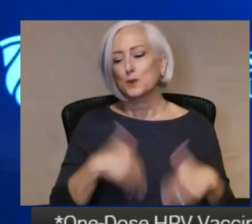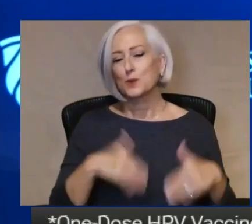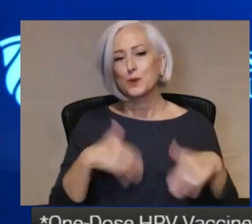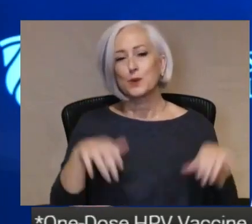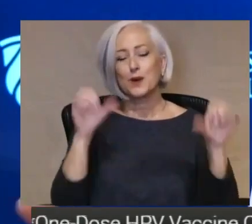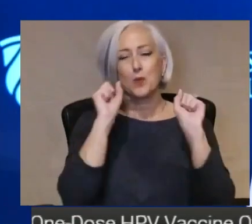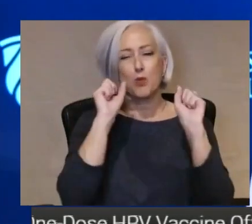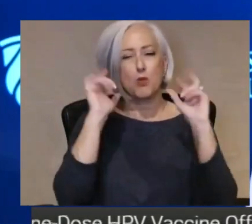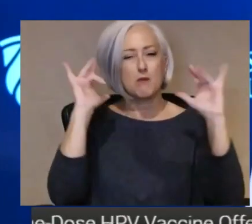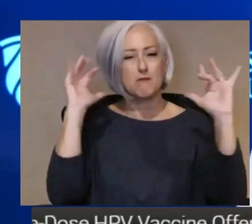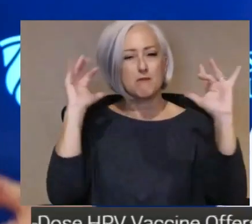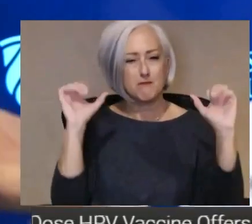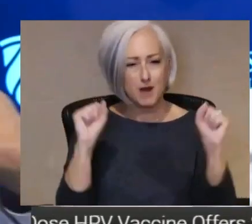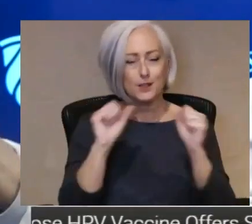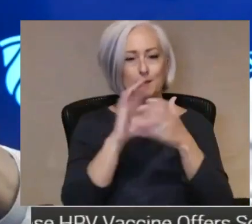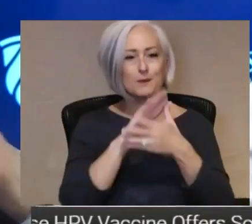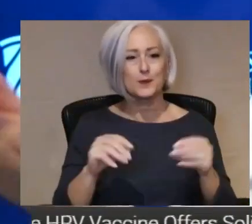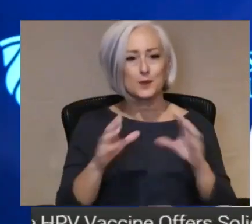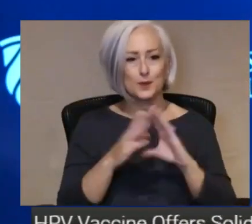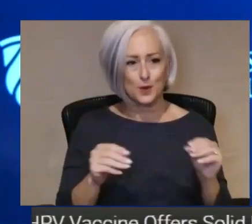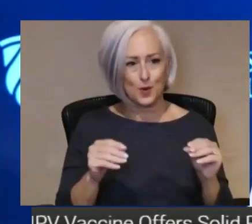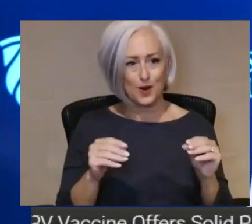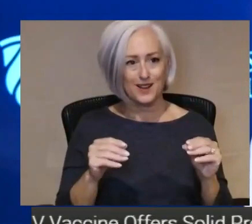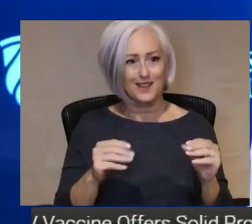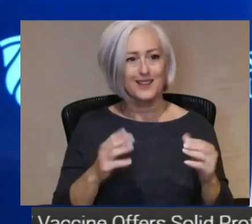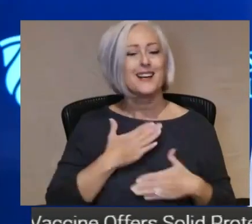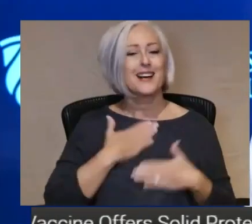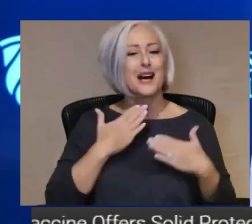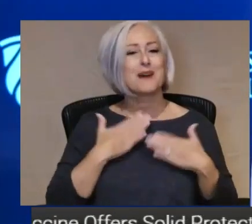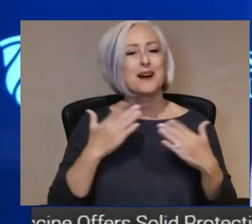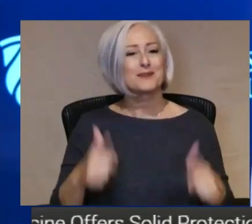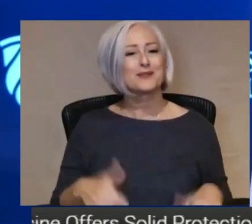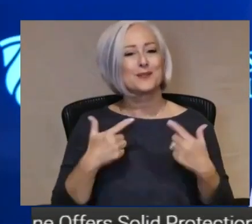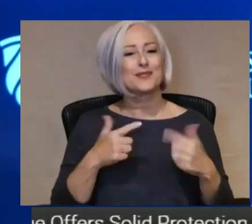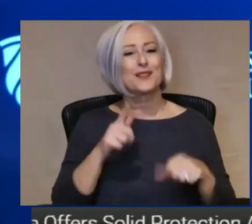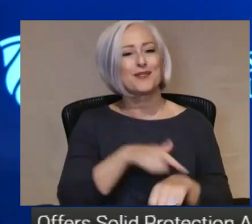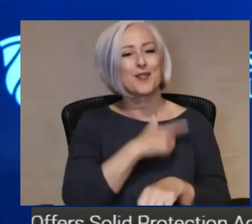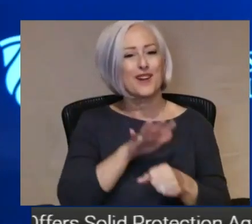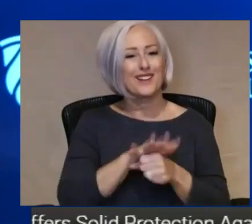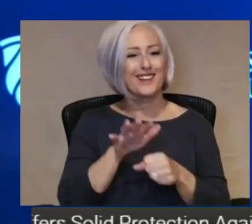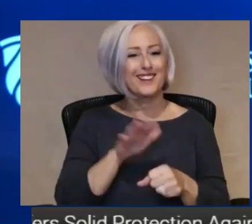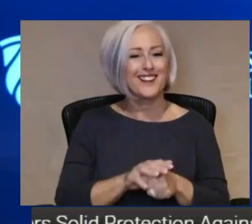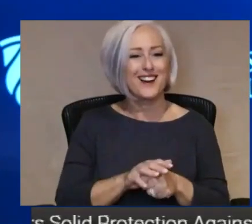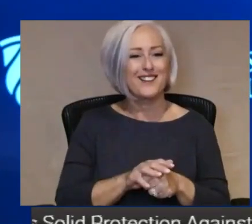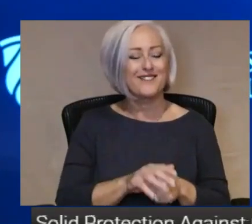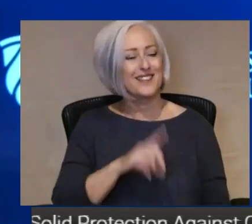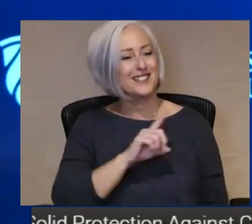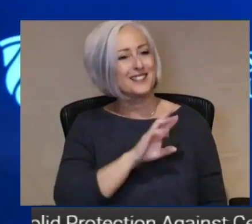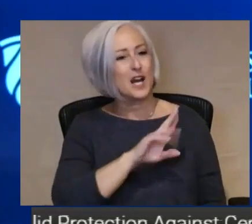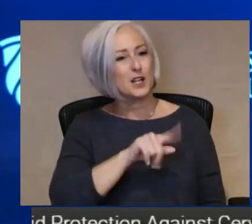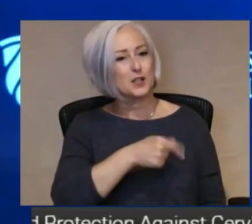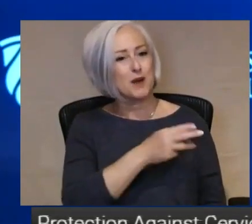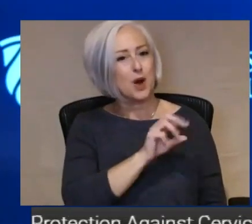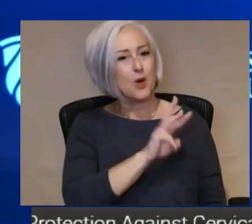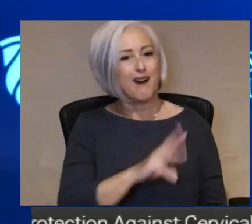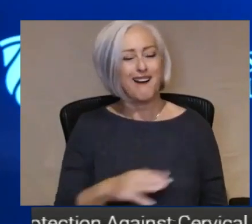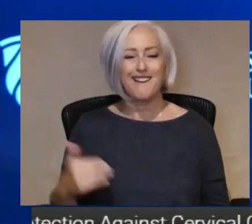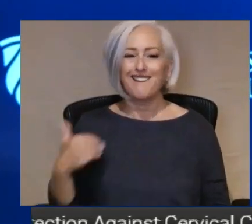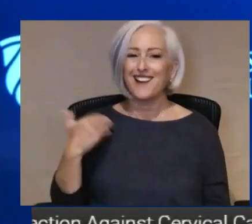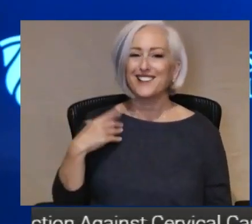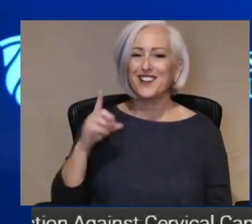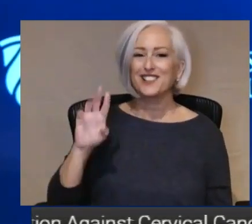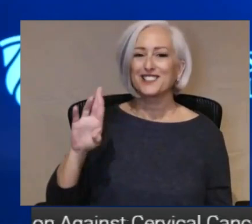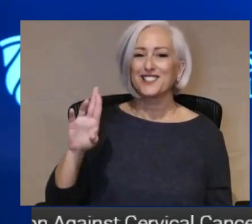great journey to live long enough, Dr. Pahwa and this young doctor, brilliant Dr. Chang, to watch people like that come in and help